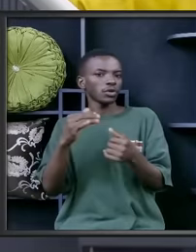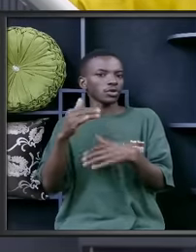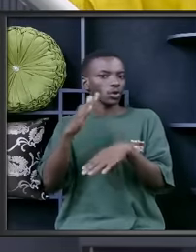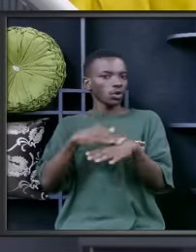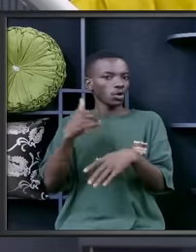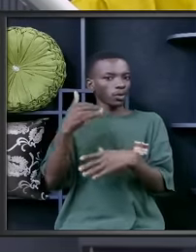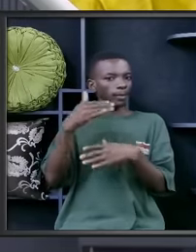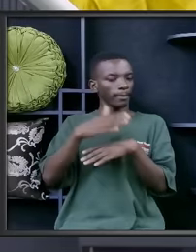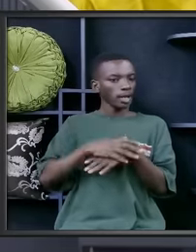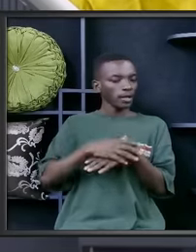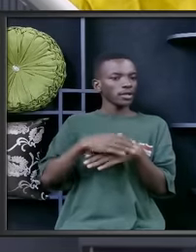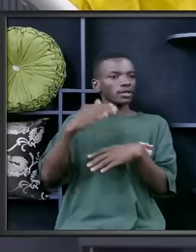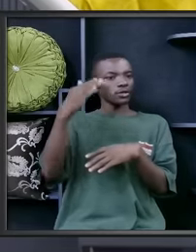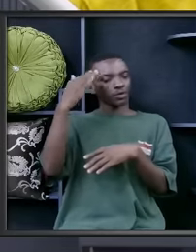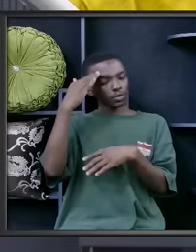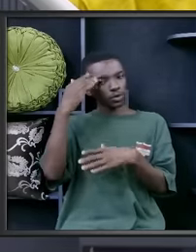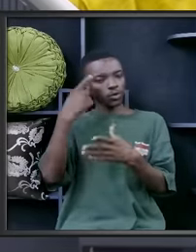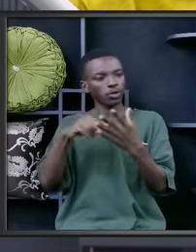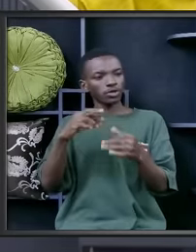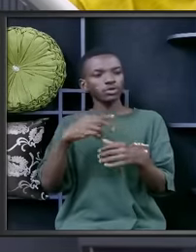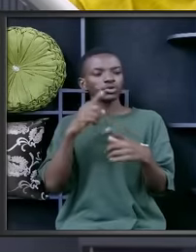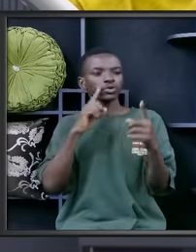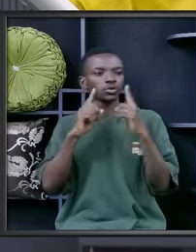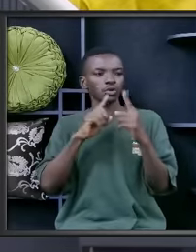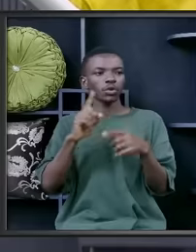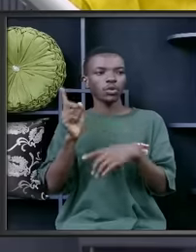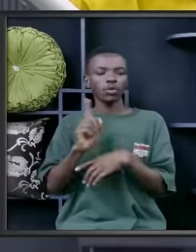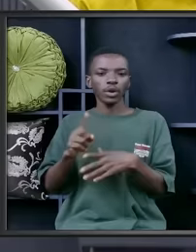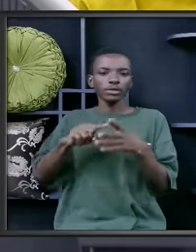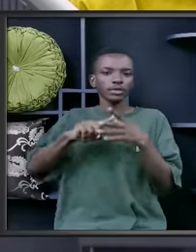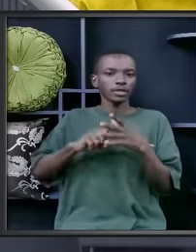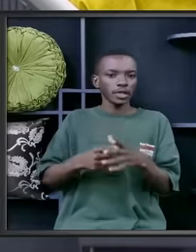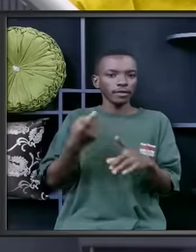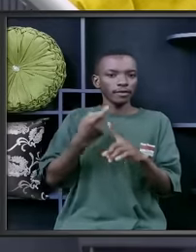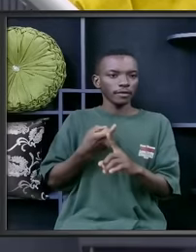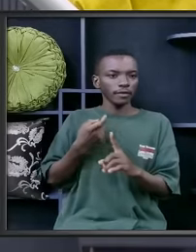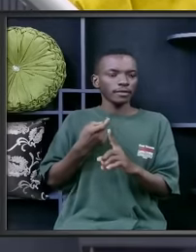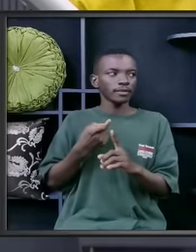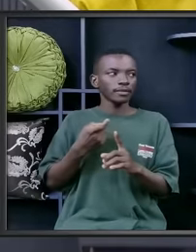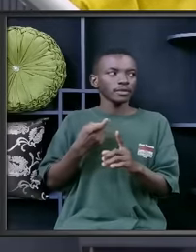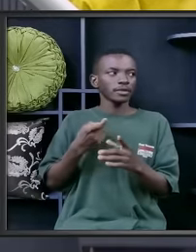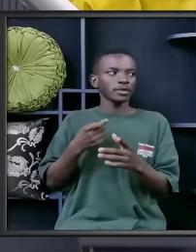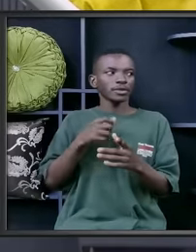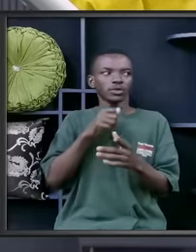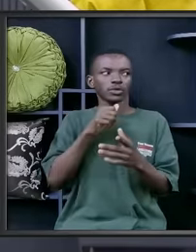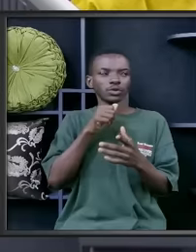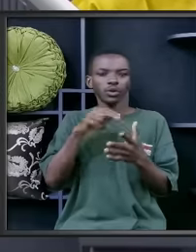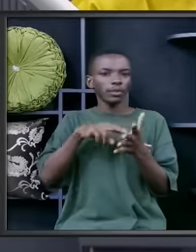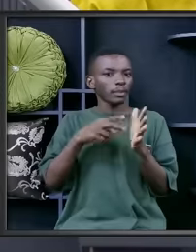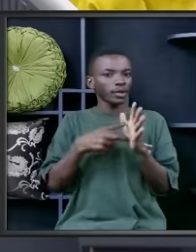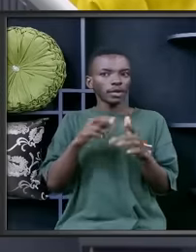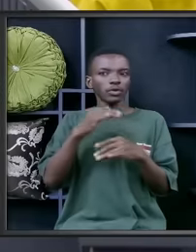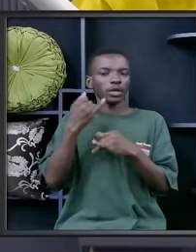he go know waiting, he go respond where he go start from. Okay. That one no mean say we don't end this